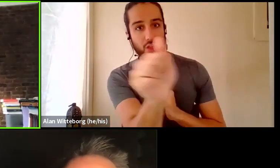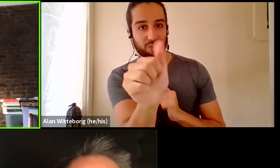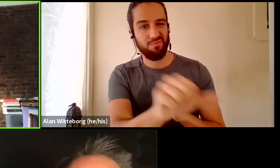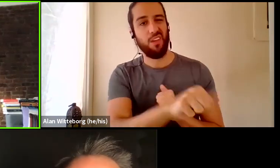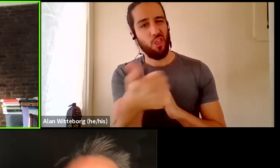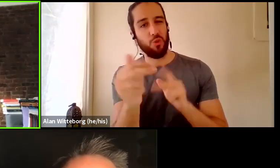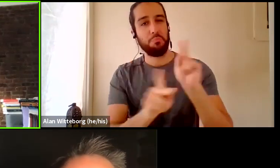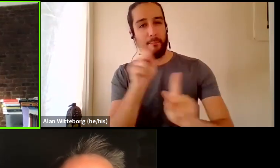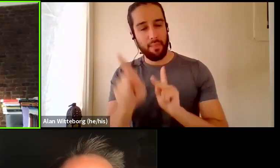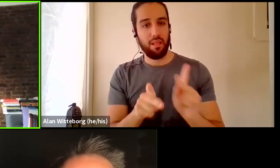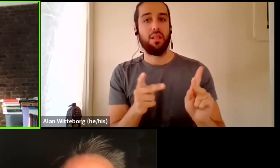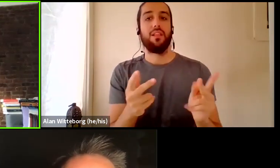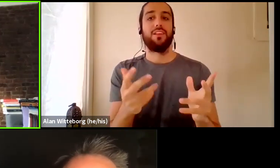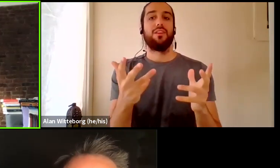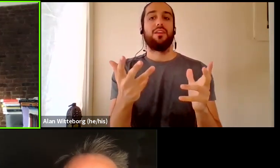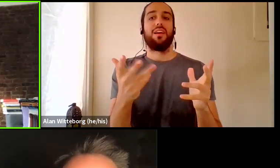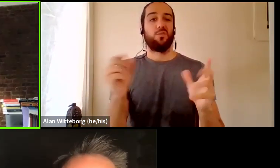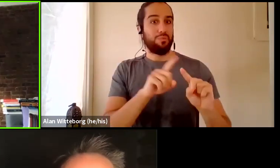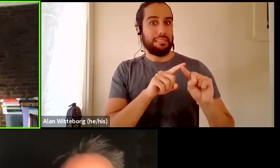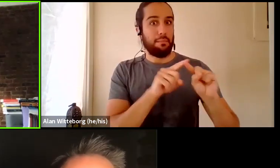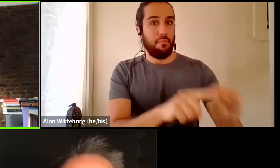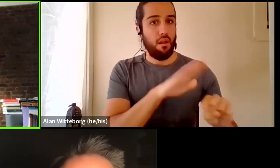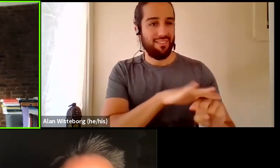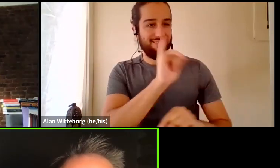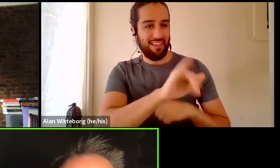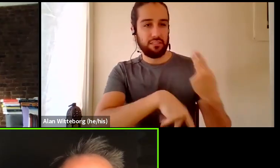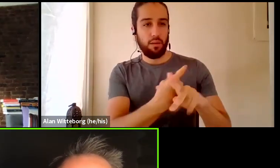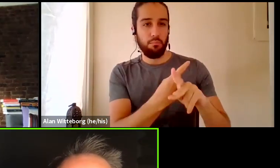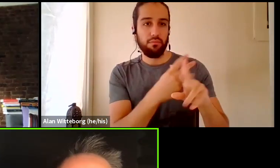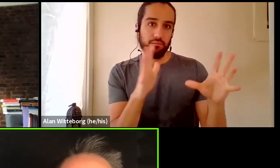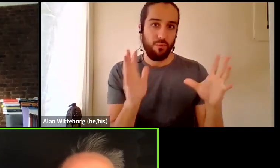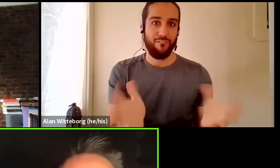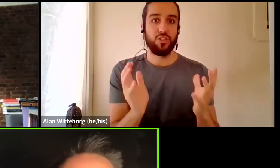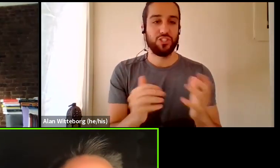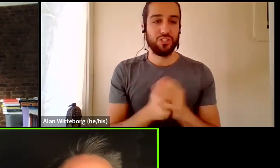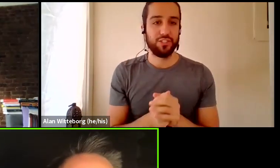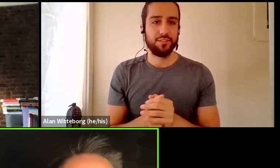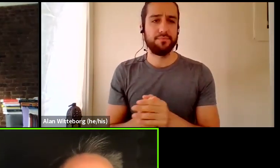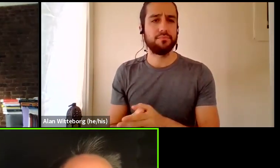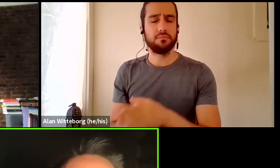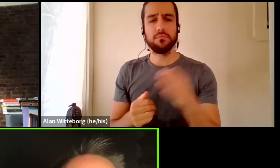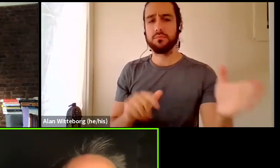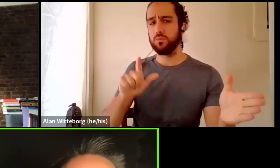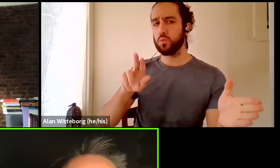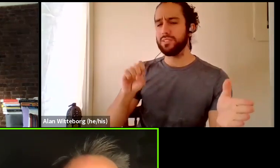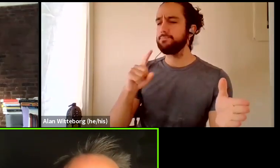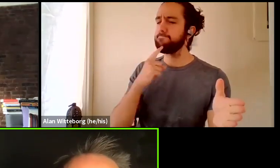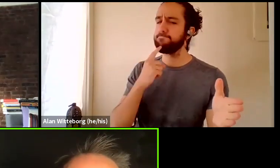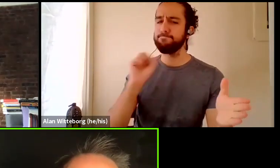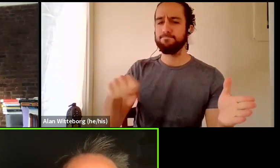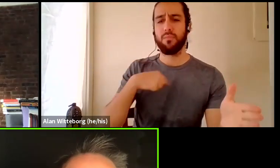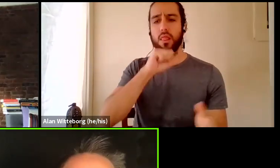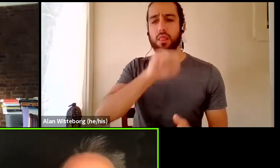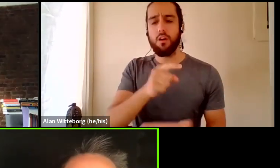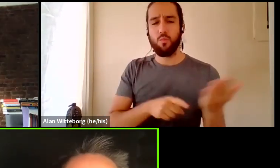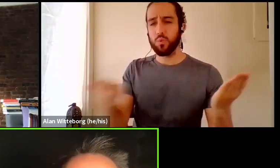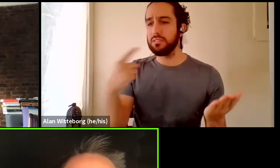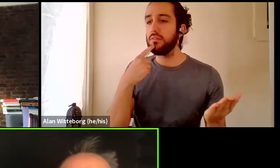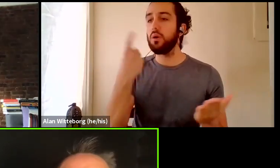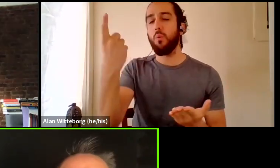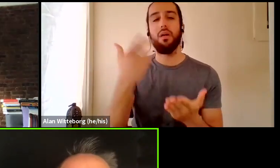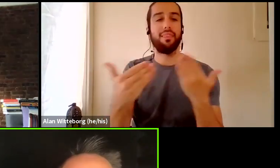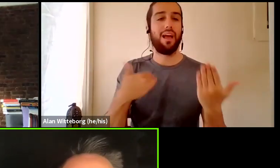to, and depending upon that conversation. Mm. I love what you're saying, because I one of the things I adore about you in the